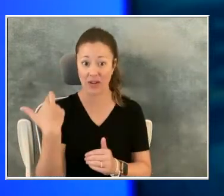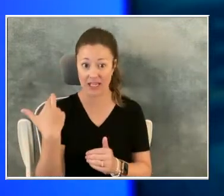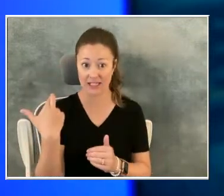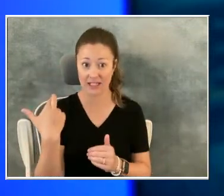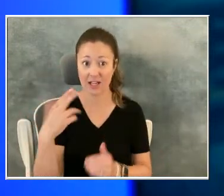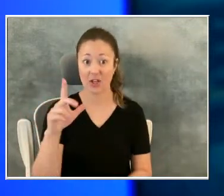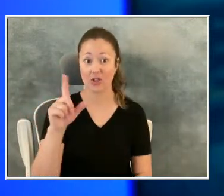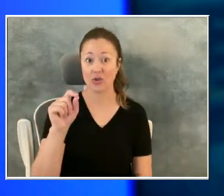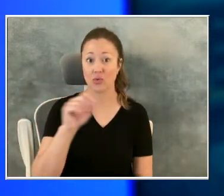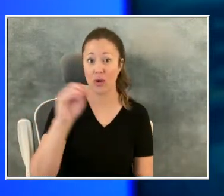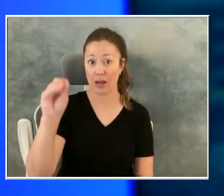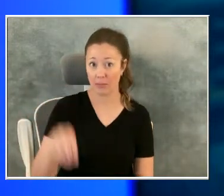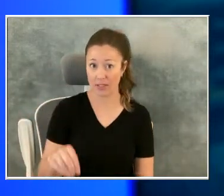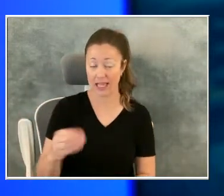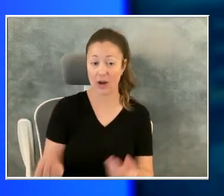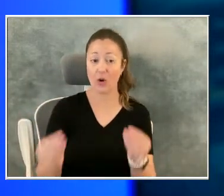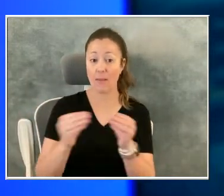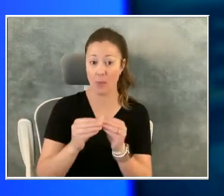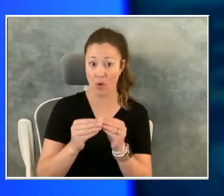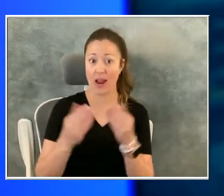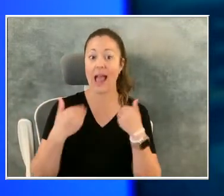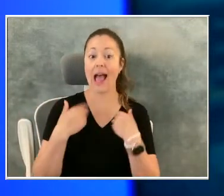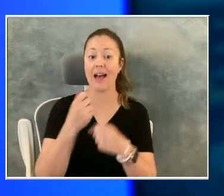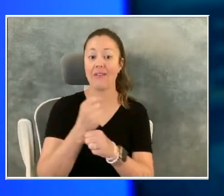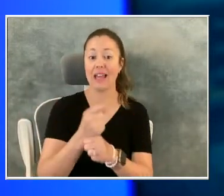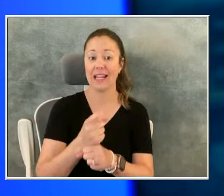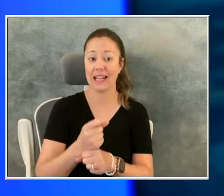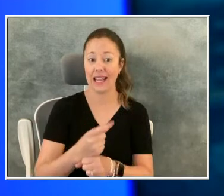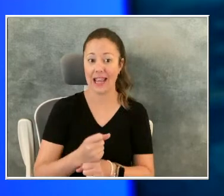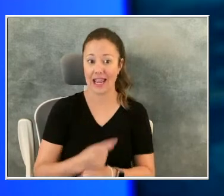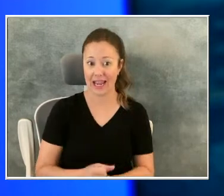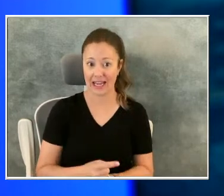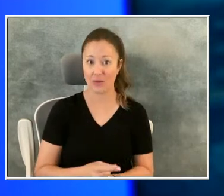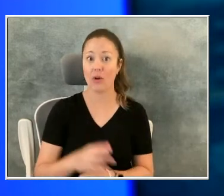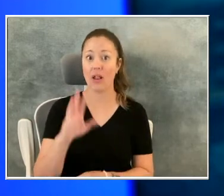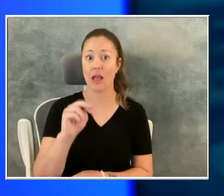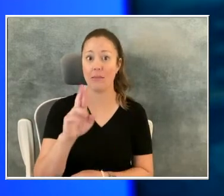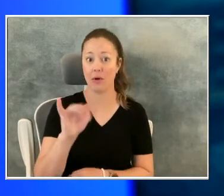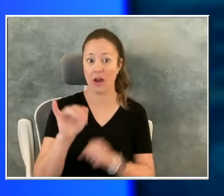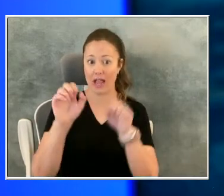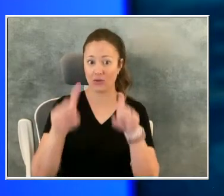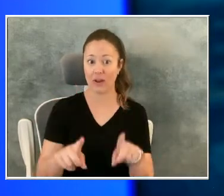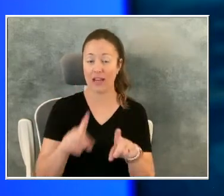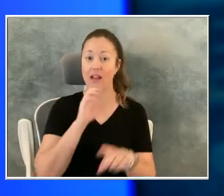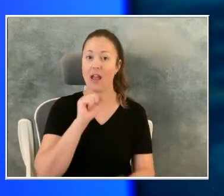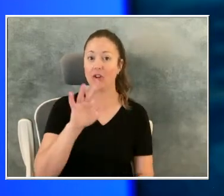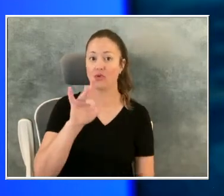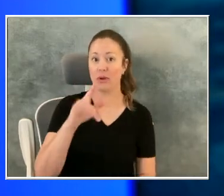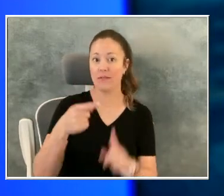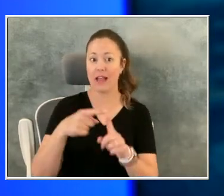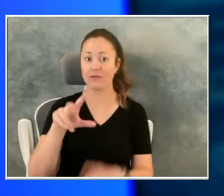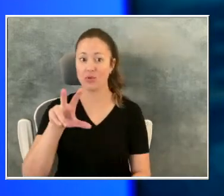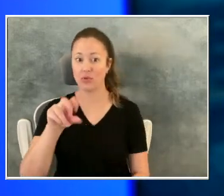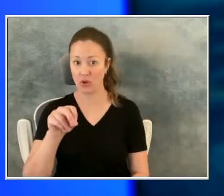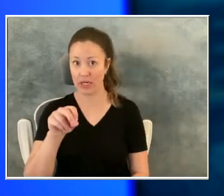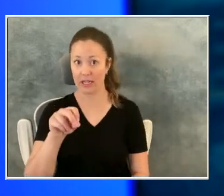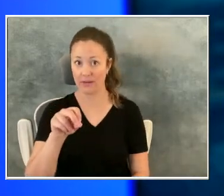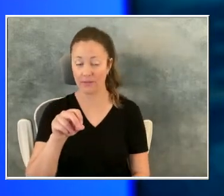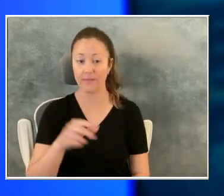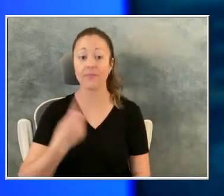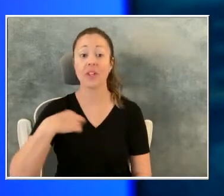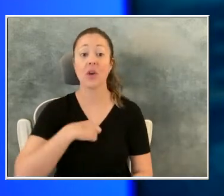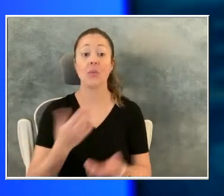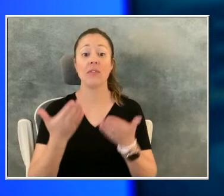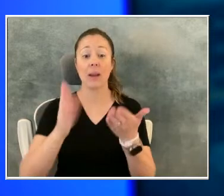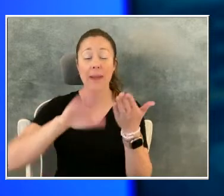cancer, have an annual screening MRI starting at age 25 to 30. And we recommend all women have a risk